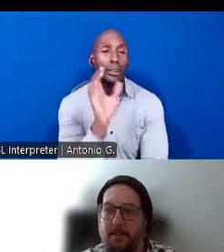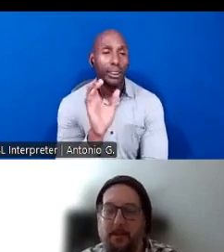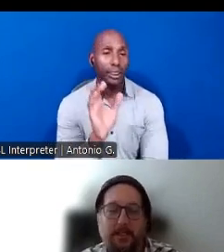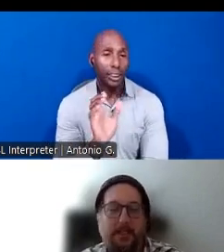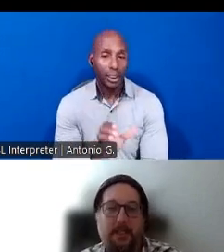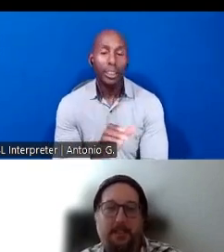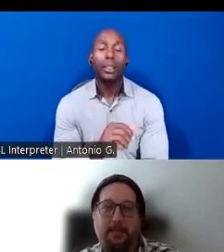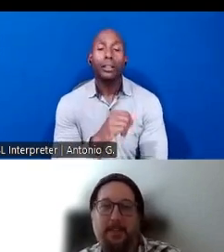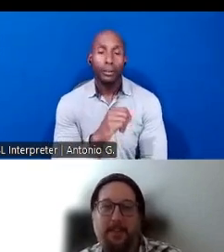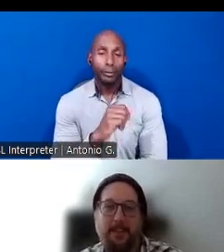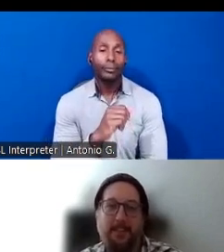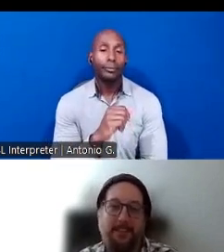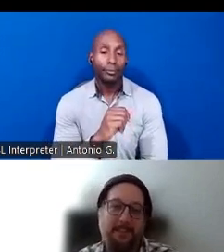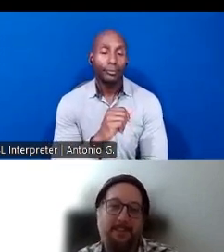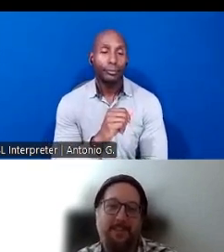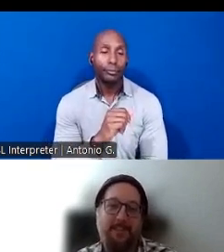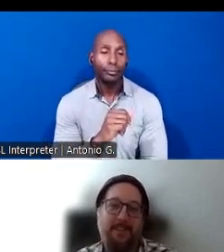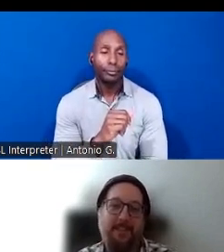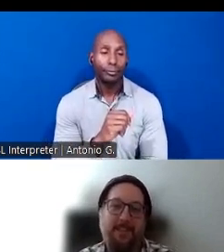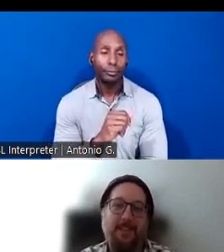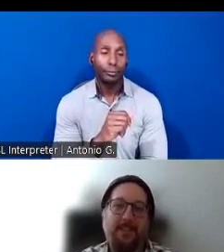a couple more C's coming in.